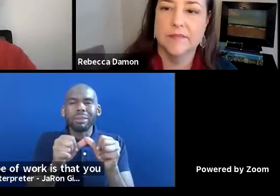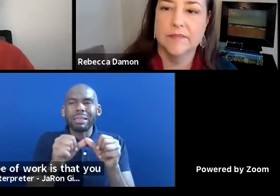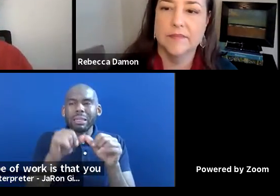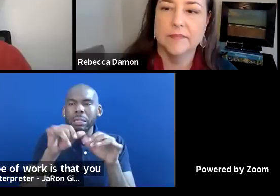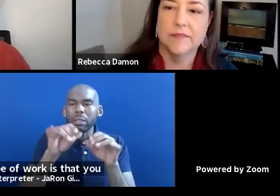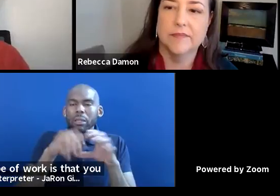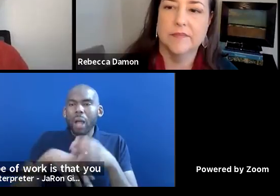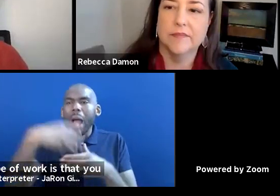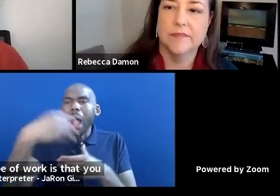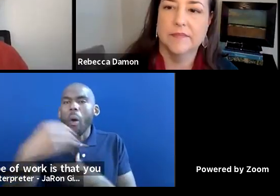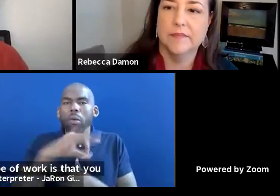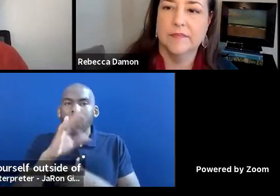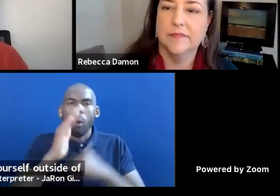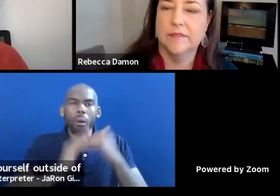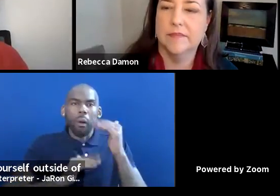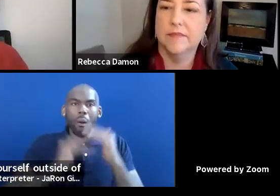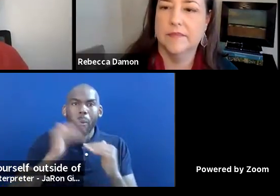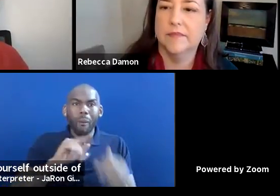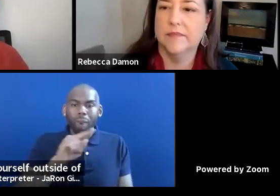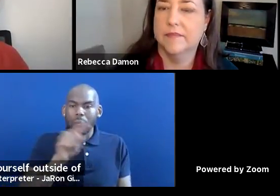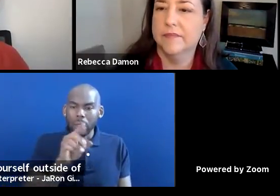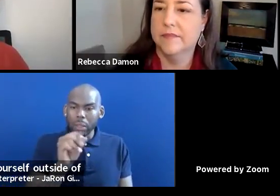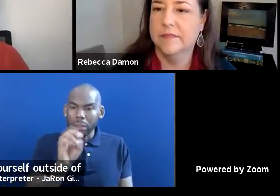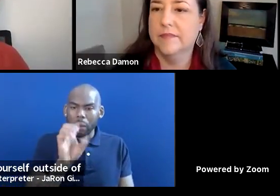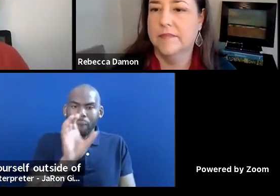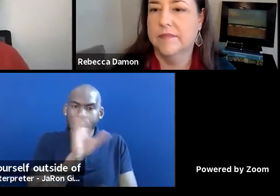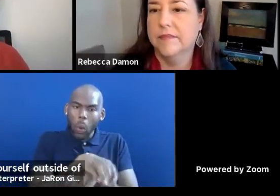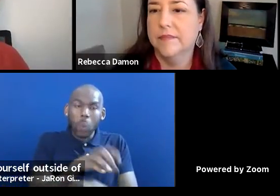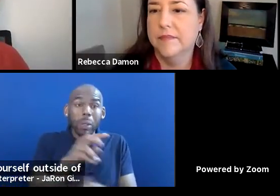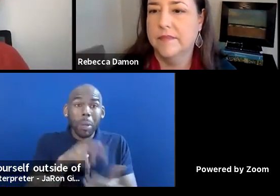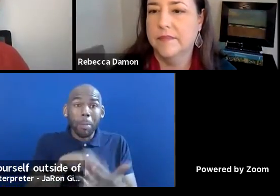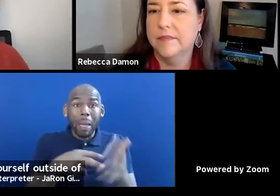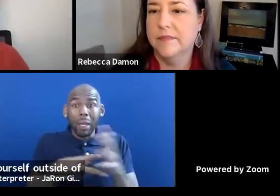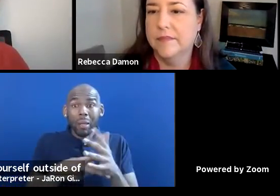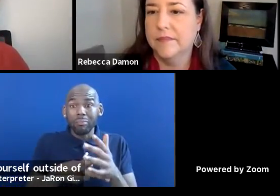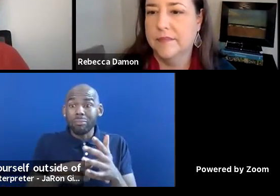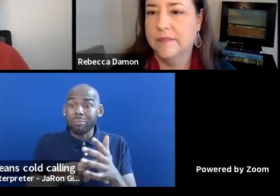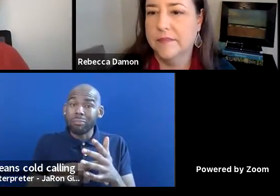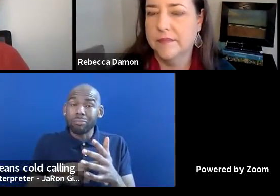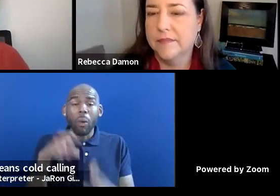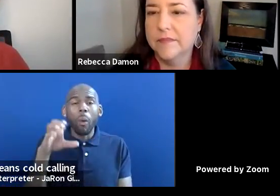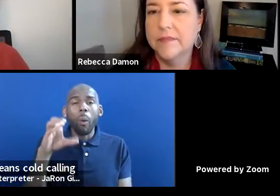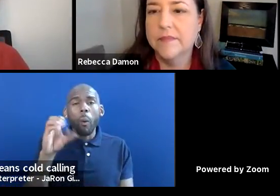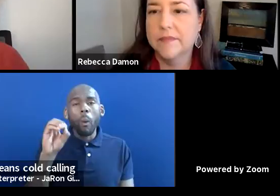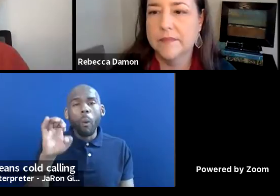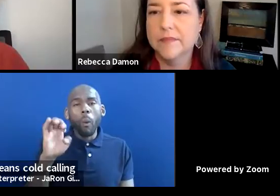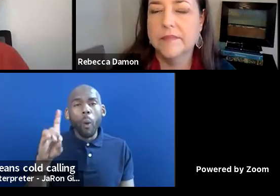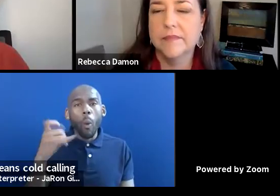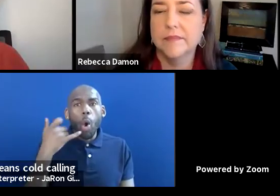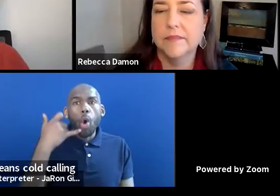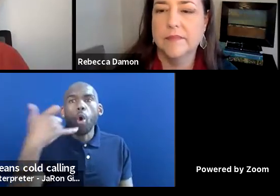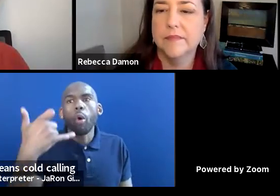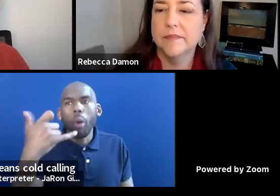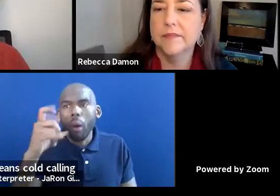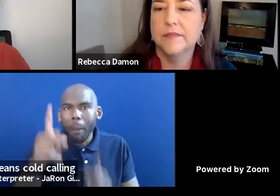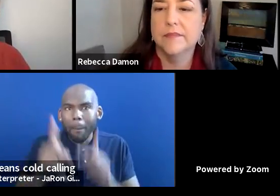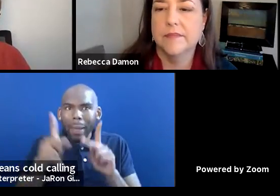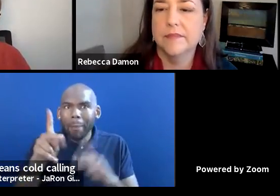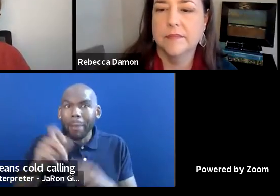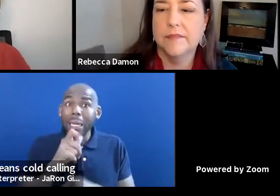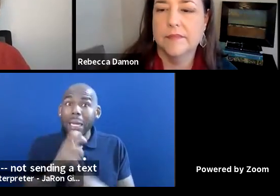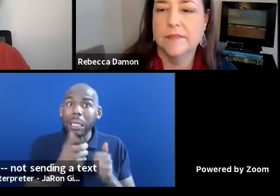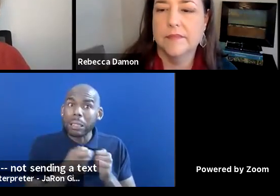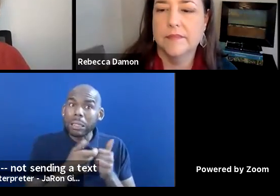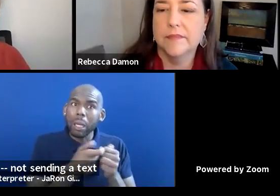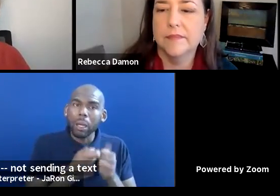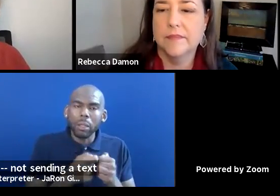zone. And that means cold calling people on the phone, not sending a text to initiate a conversation with someone who